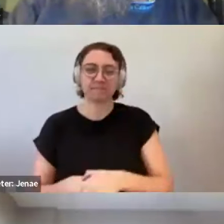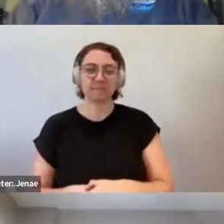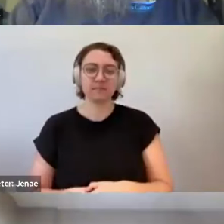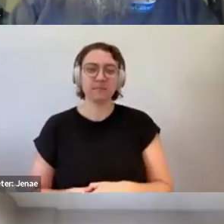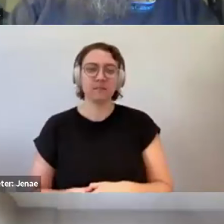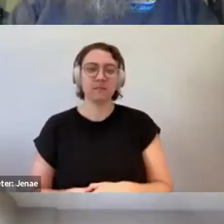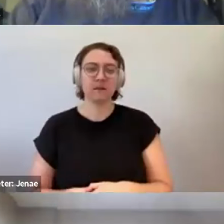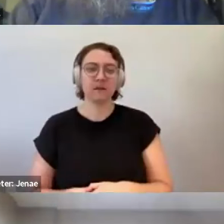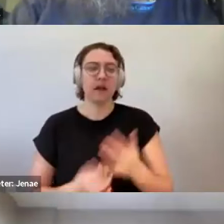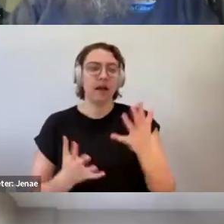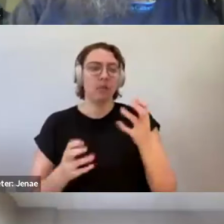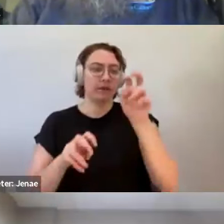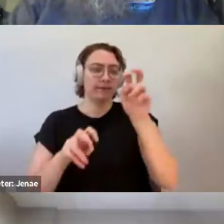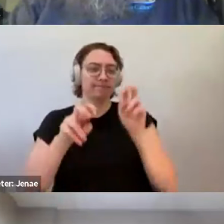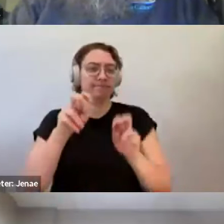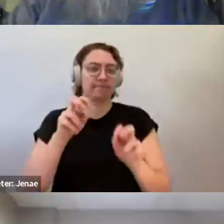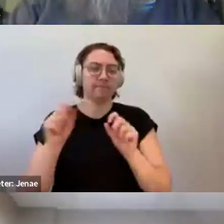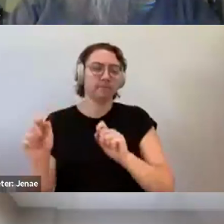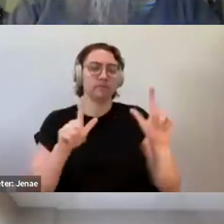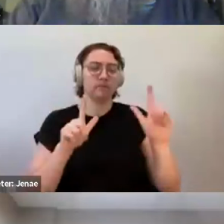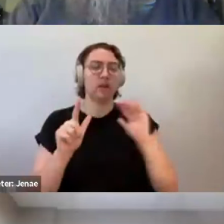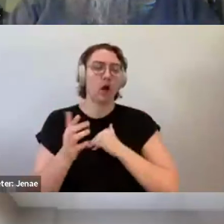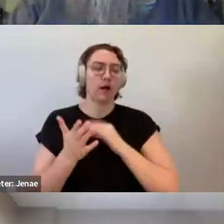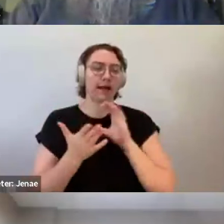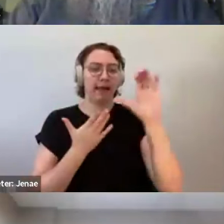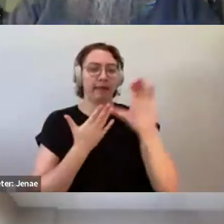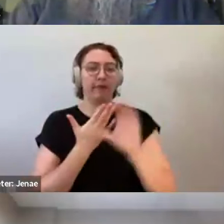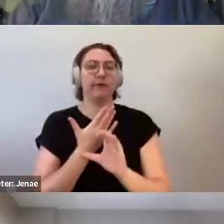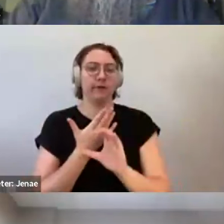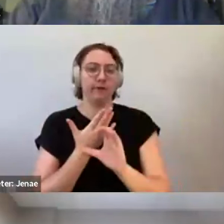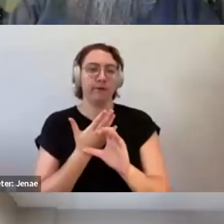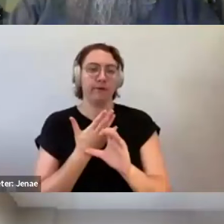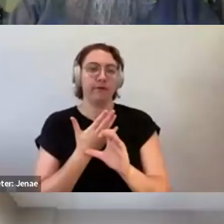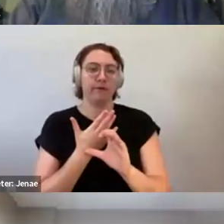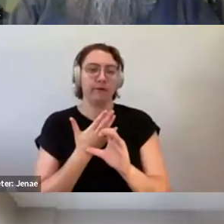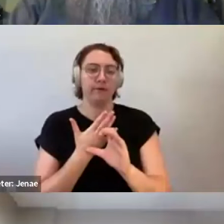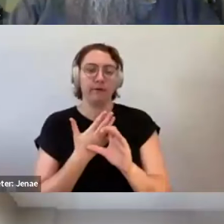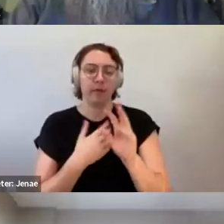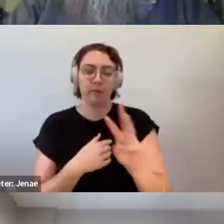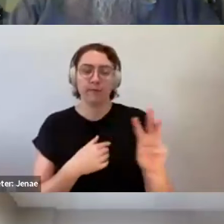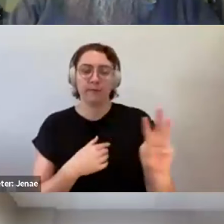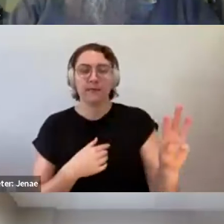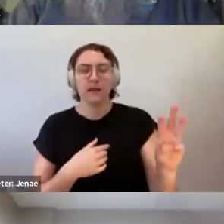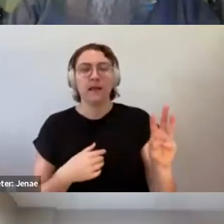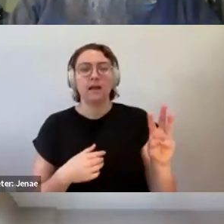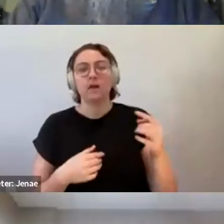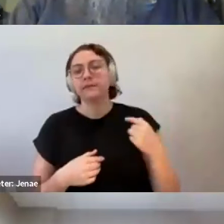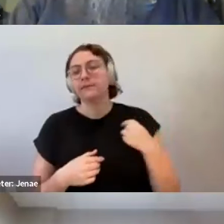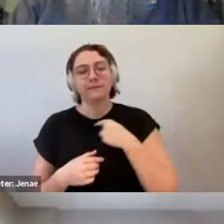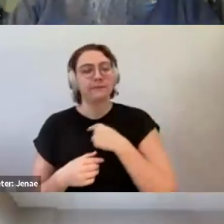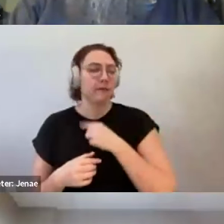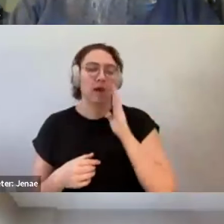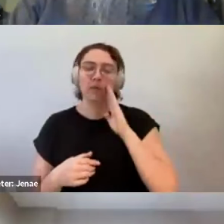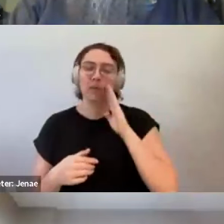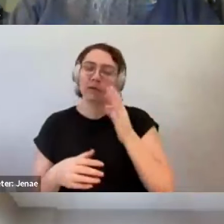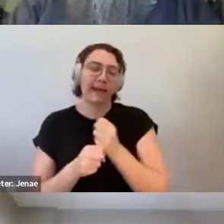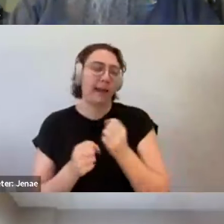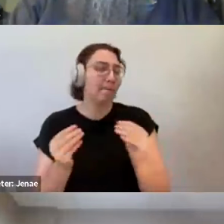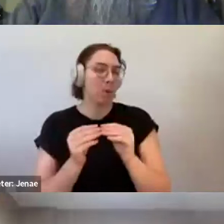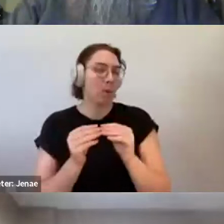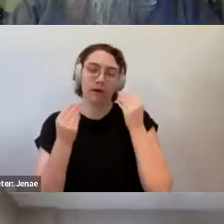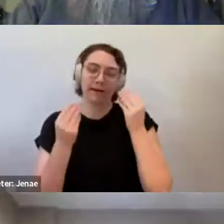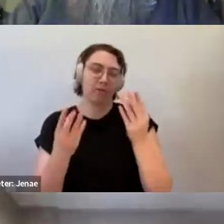real quickly to our calendar on our website, and we're going to get more, updated information to you